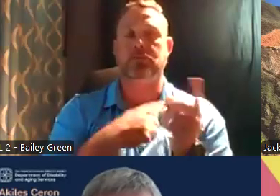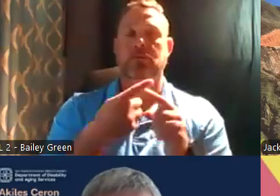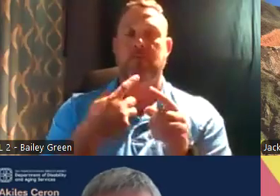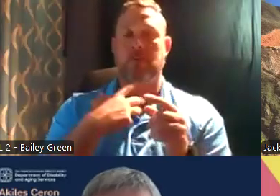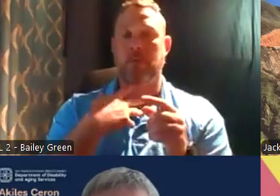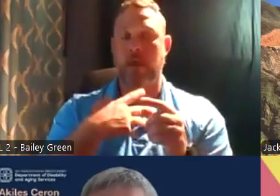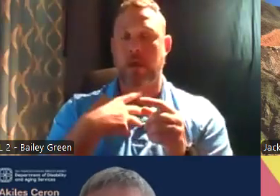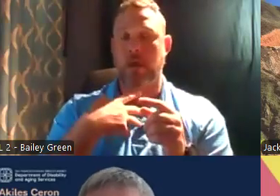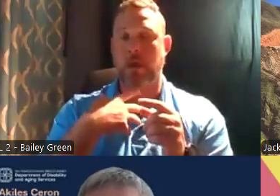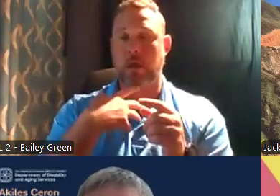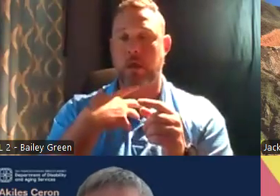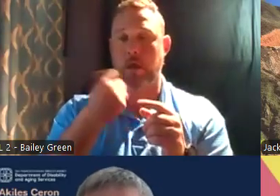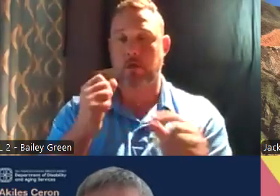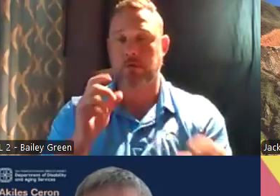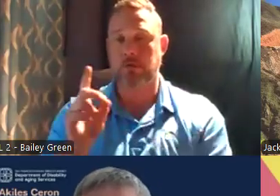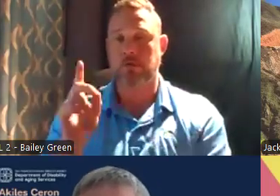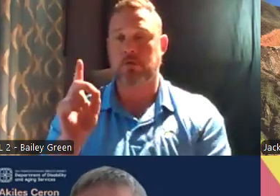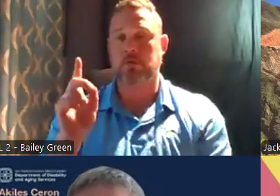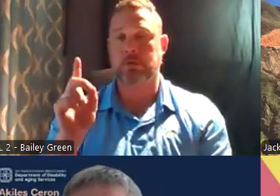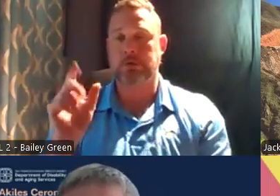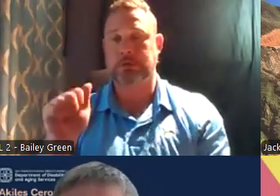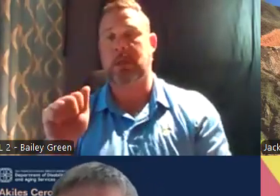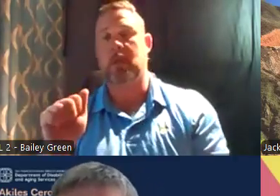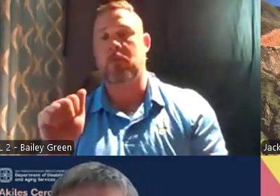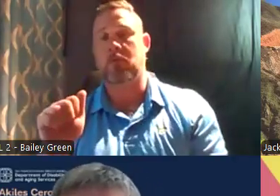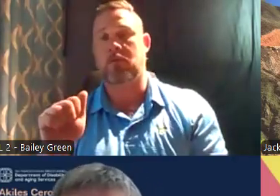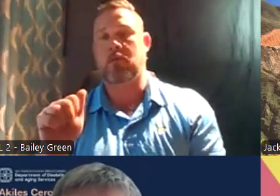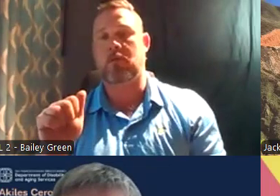elder and disabled